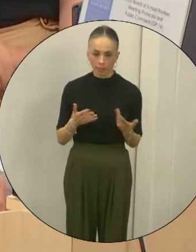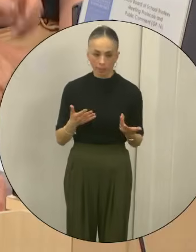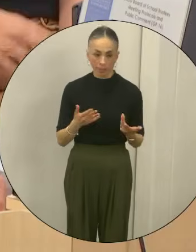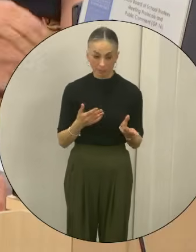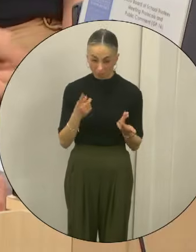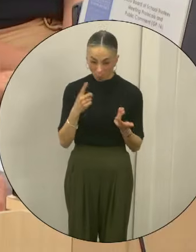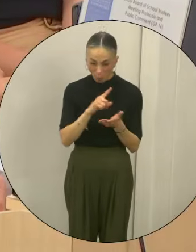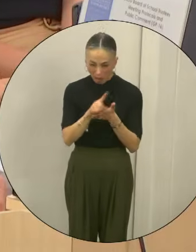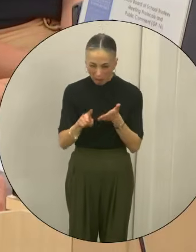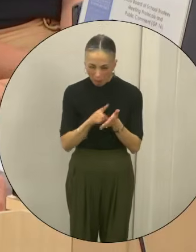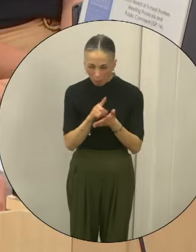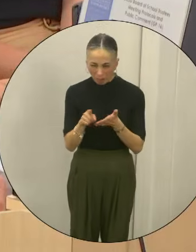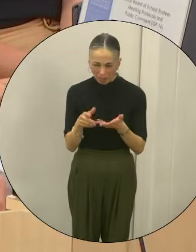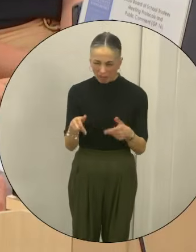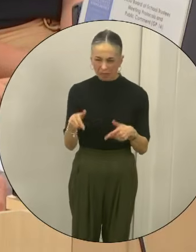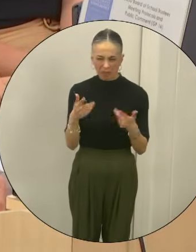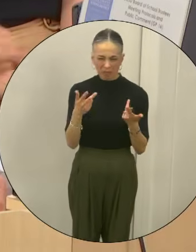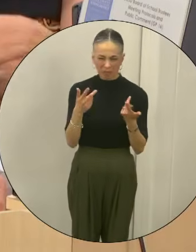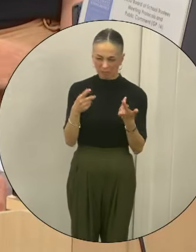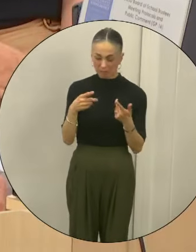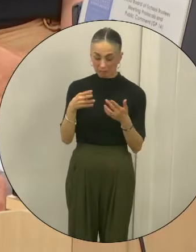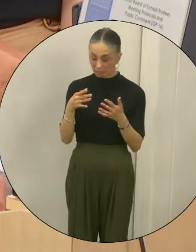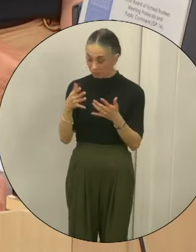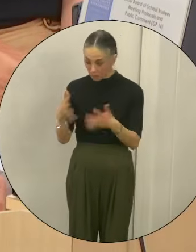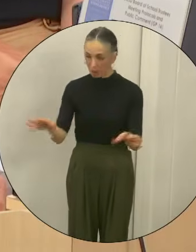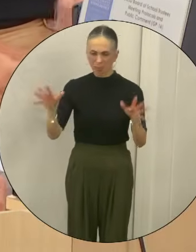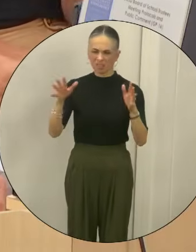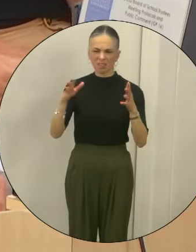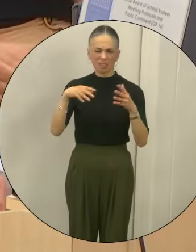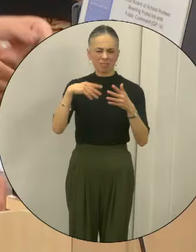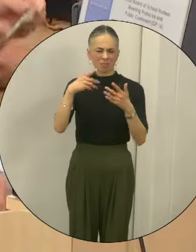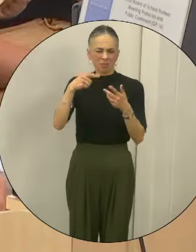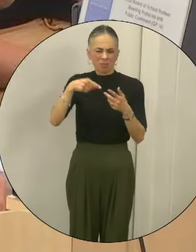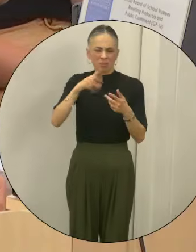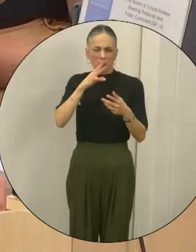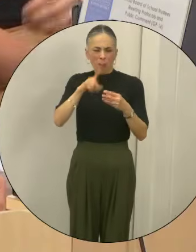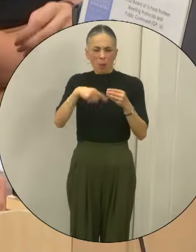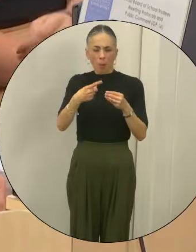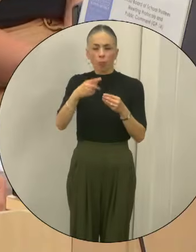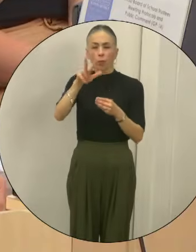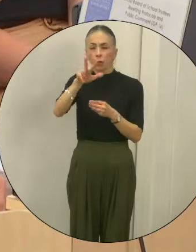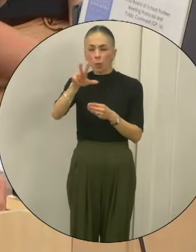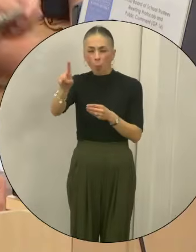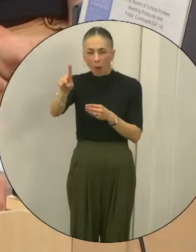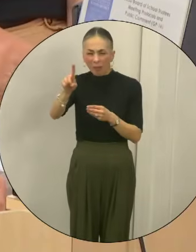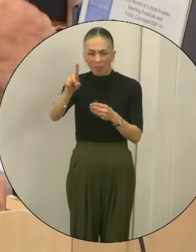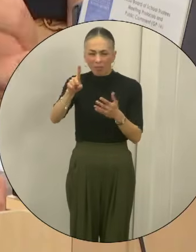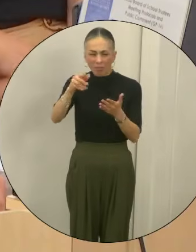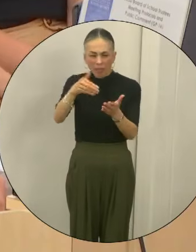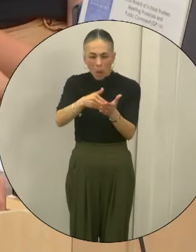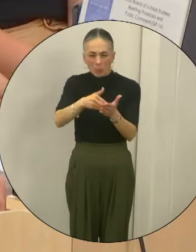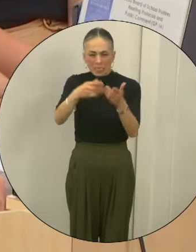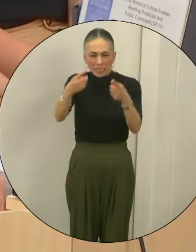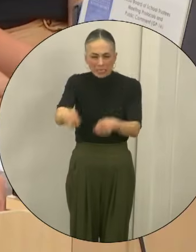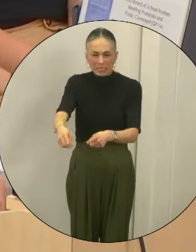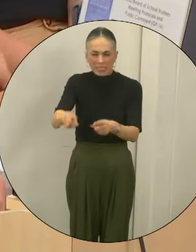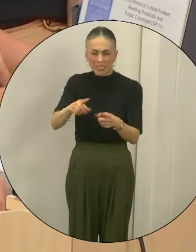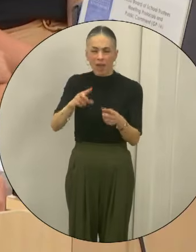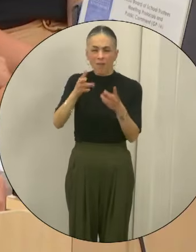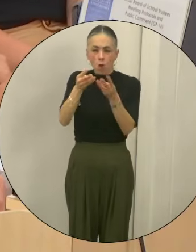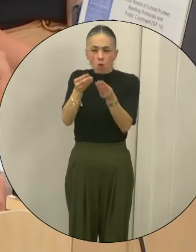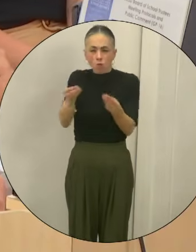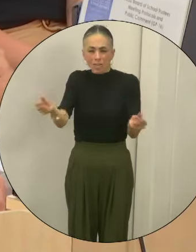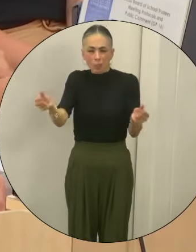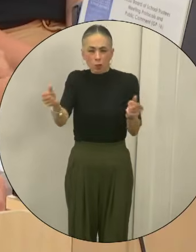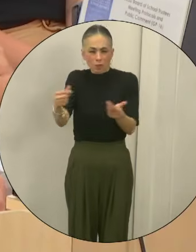And in the end, what was it all about? 31,000 incidences of restoration. You know what that